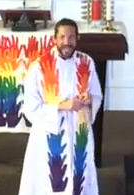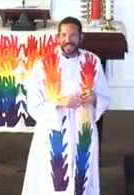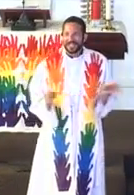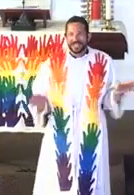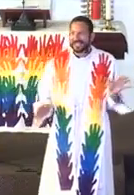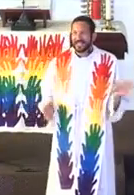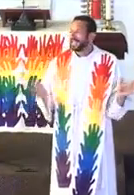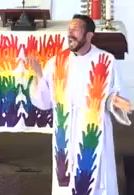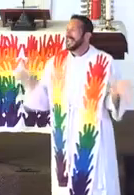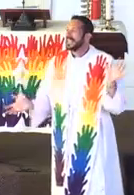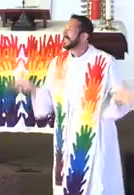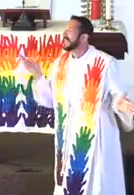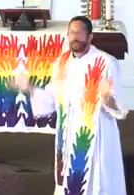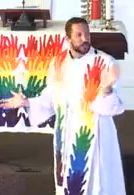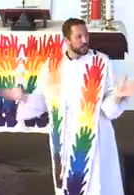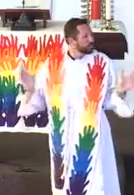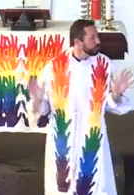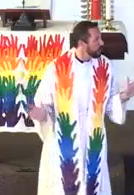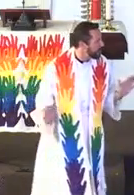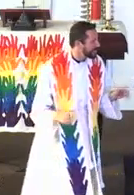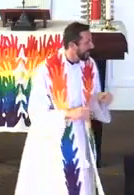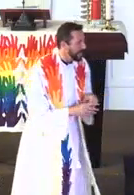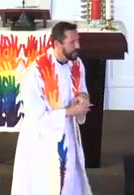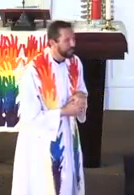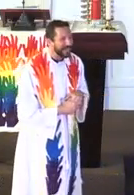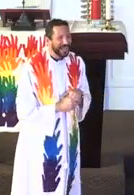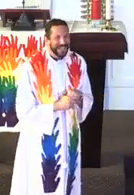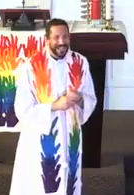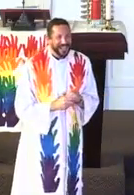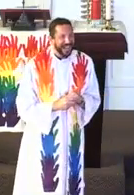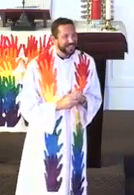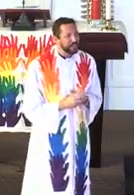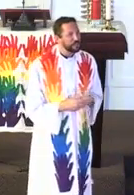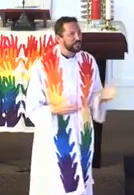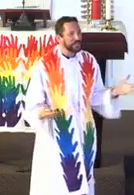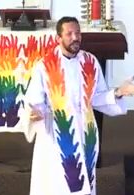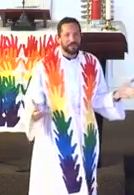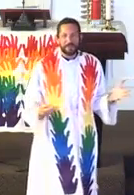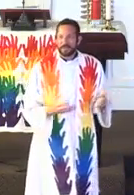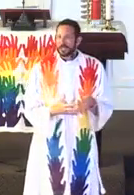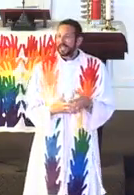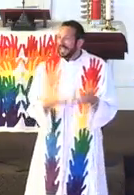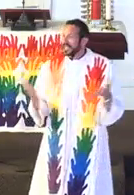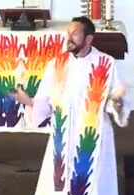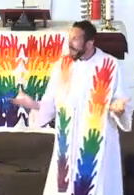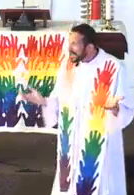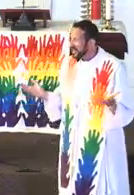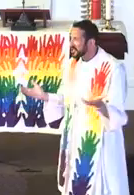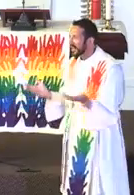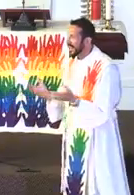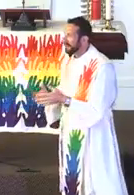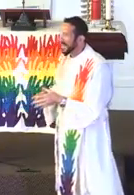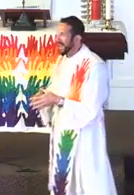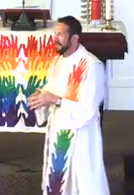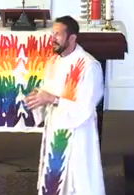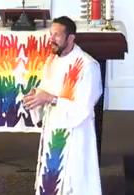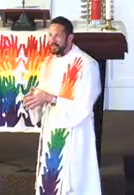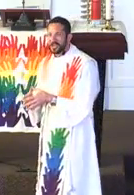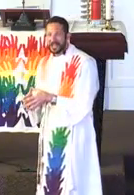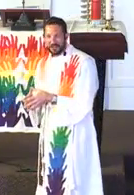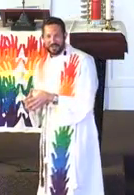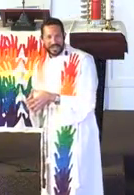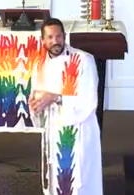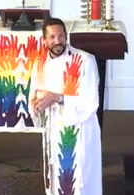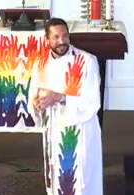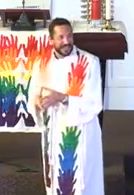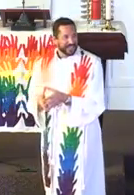It was like, stand, sit, who's going to do what? And then, of course, singing in Spanish. We have our